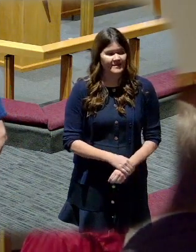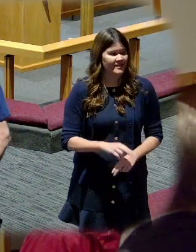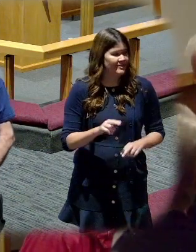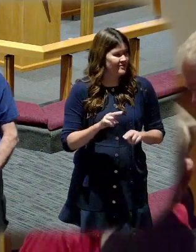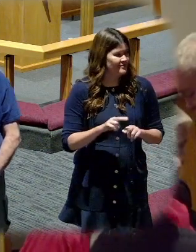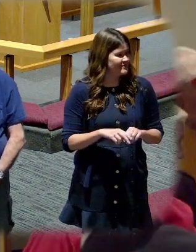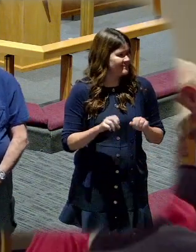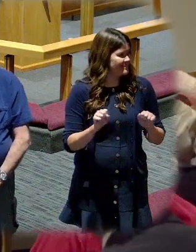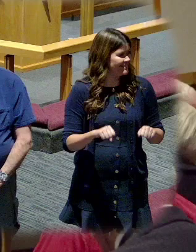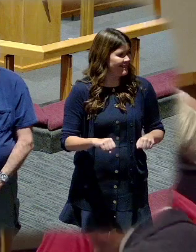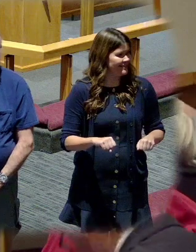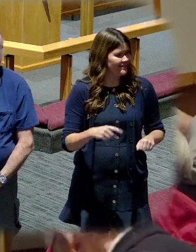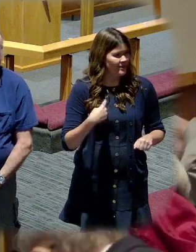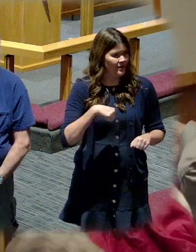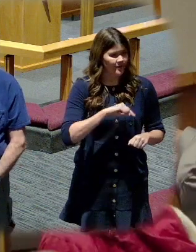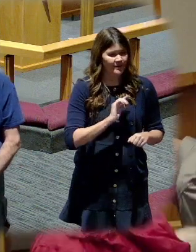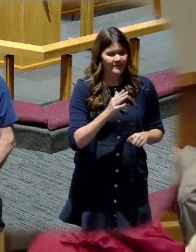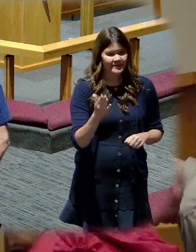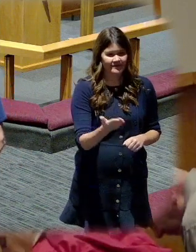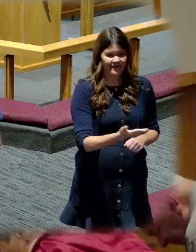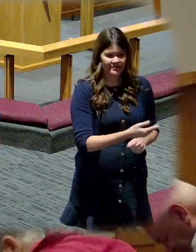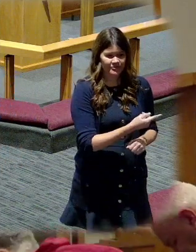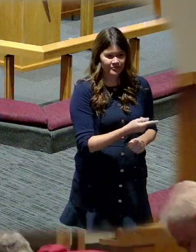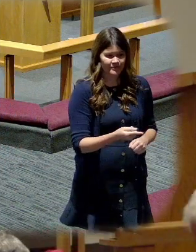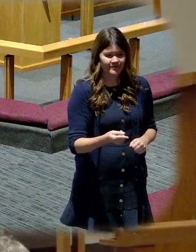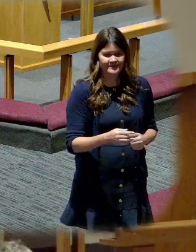Congregation, please be seated. We'll invite you forward in just a moment.